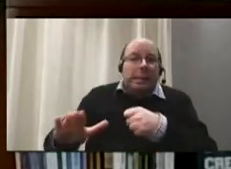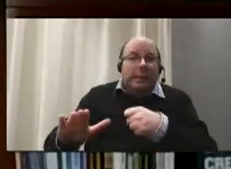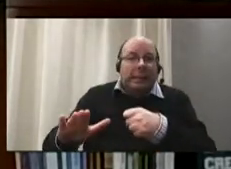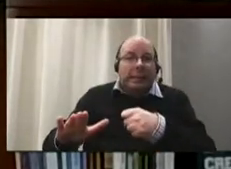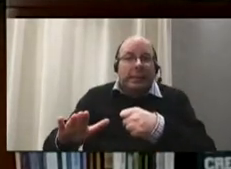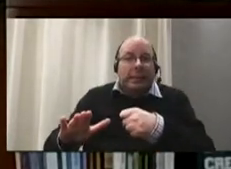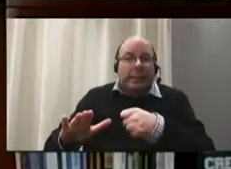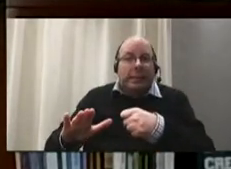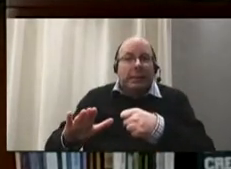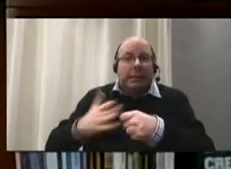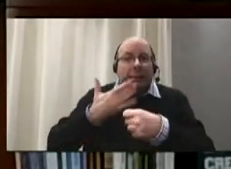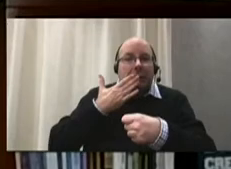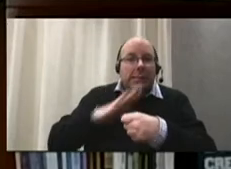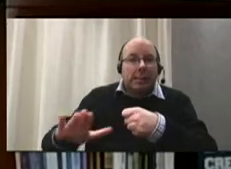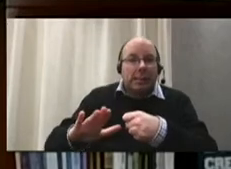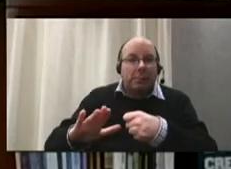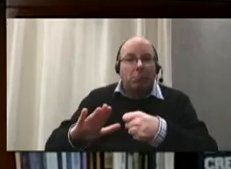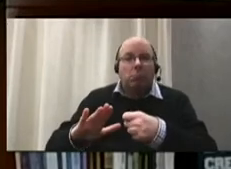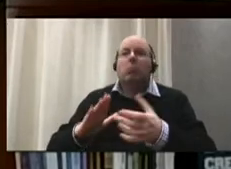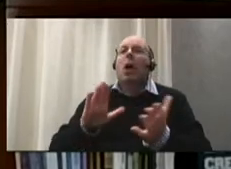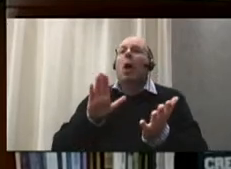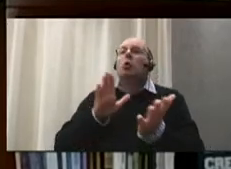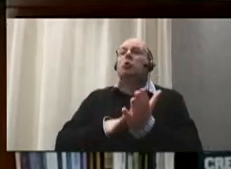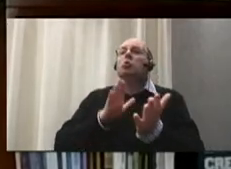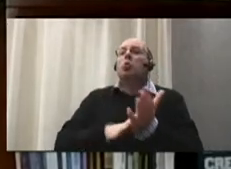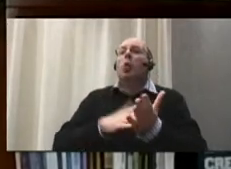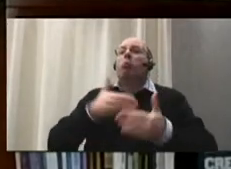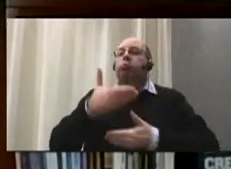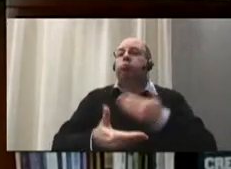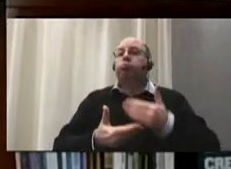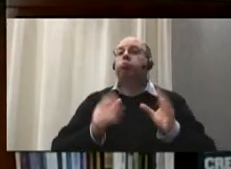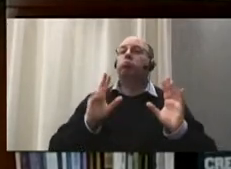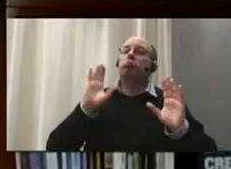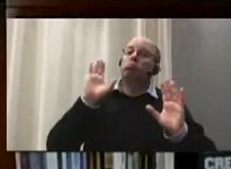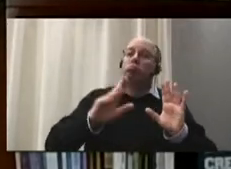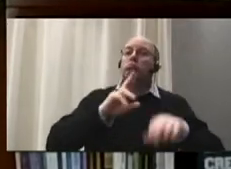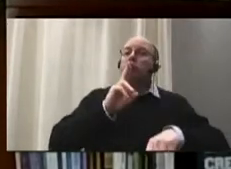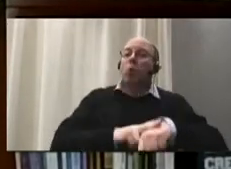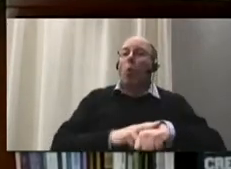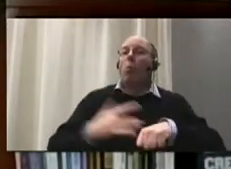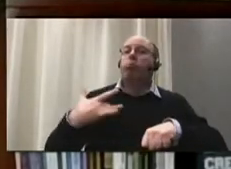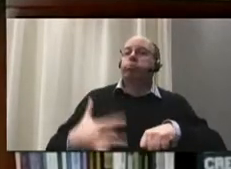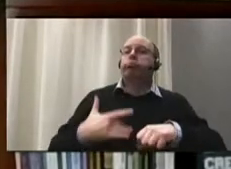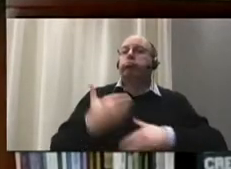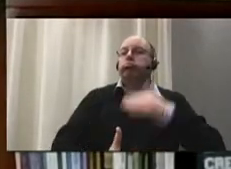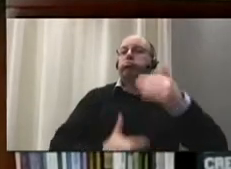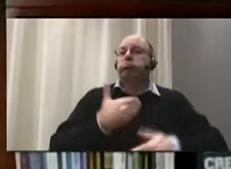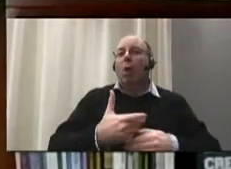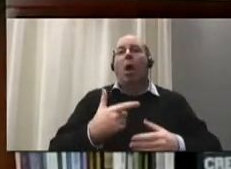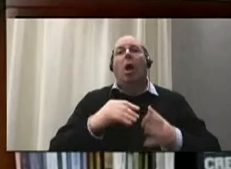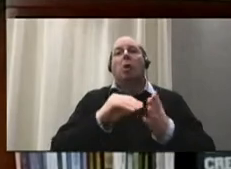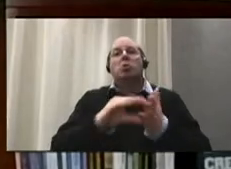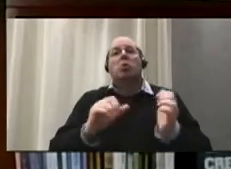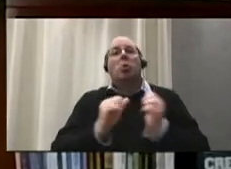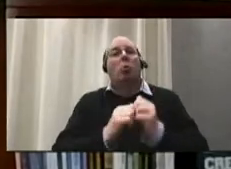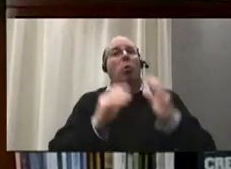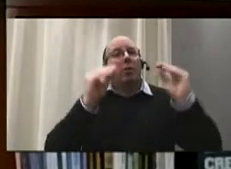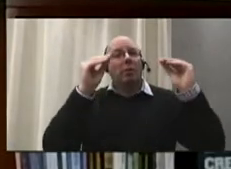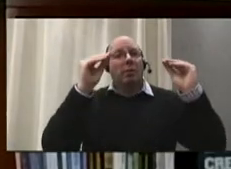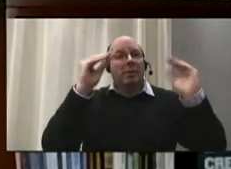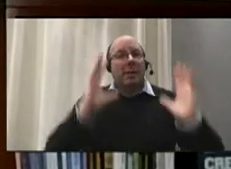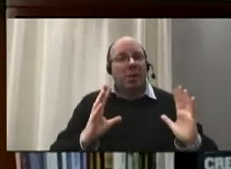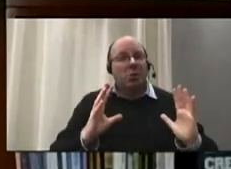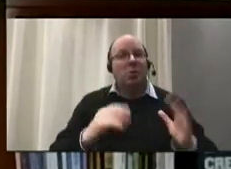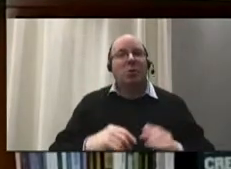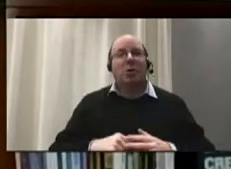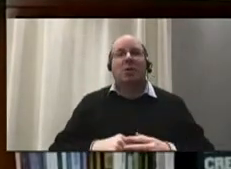the school day look as if it should? Are students in the classroom with their teachers? Or are they somewhere in a holding space